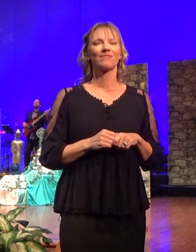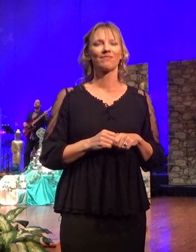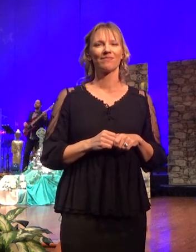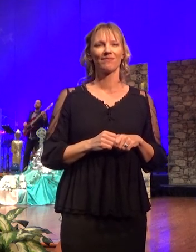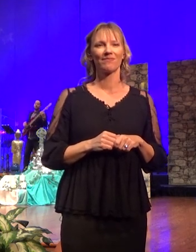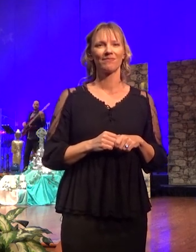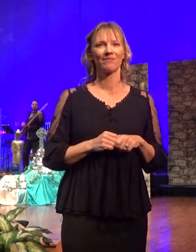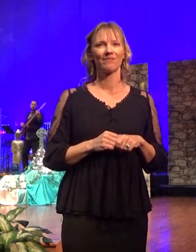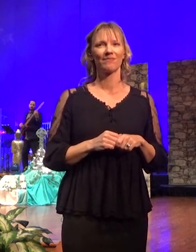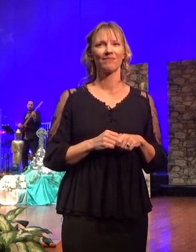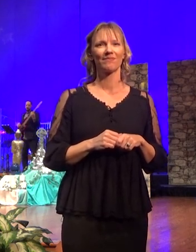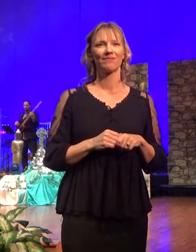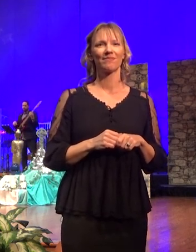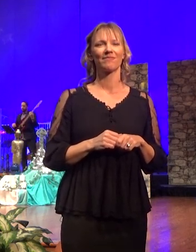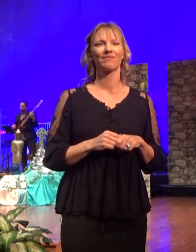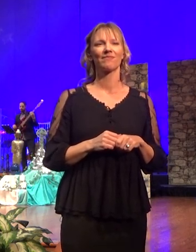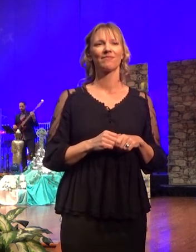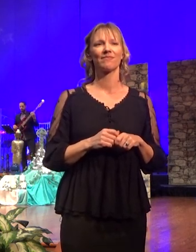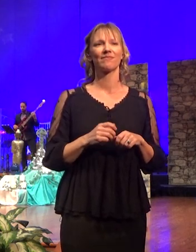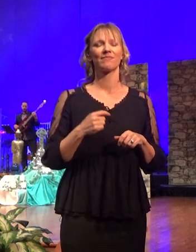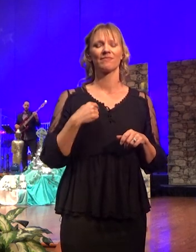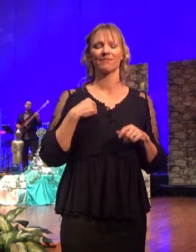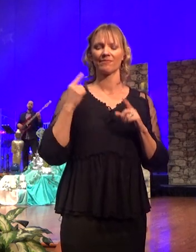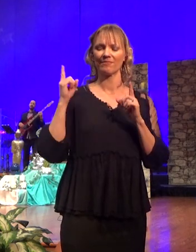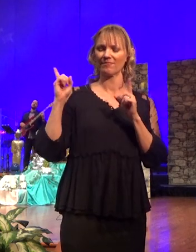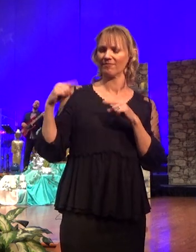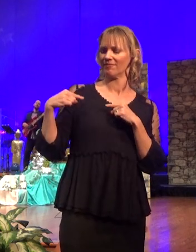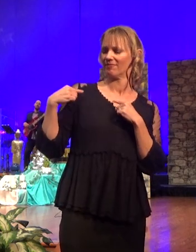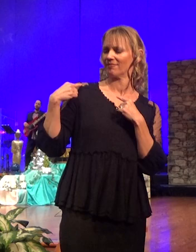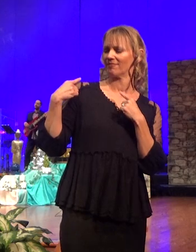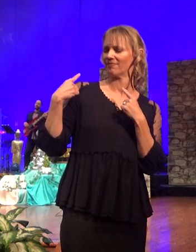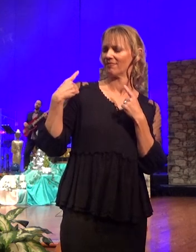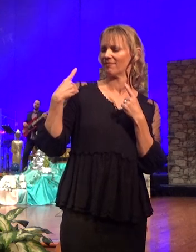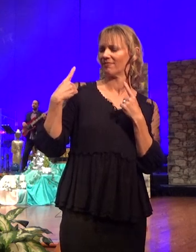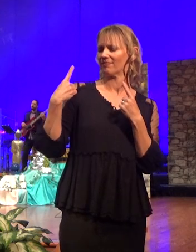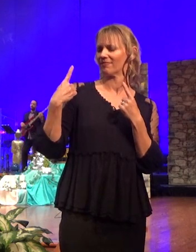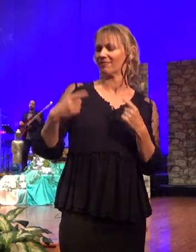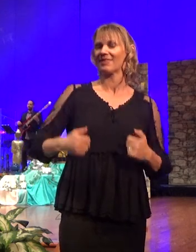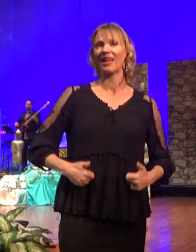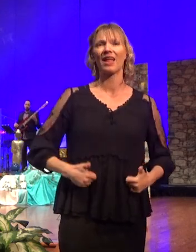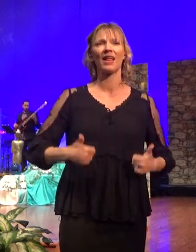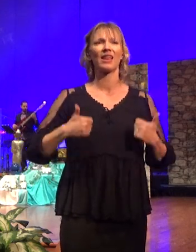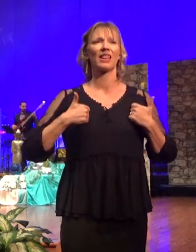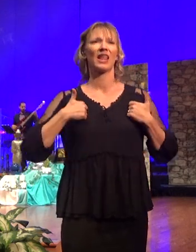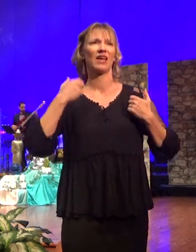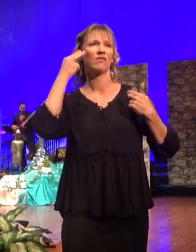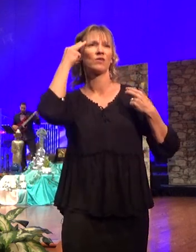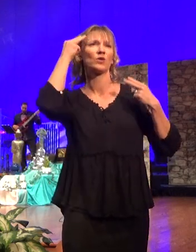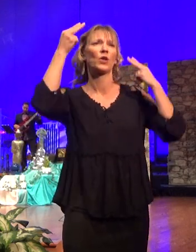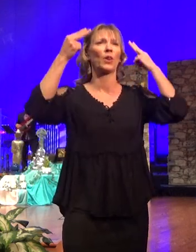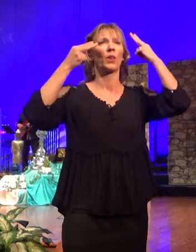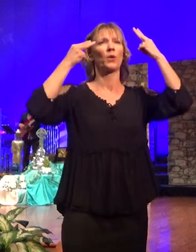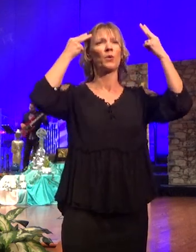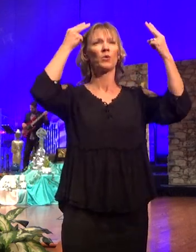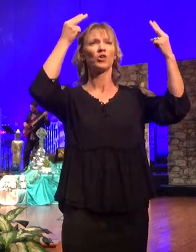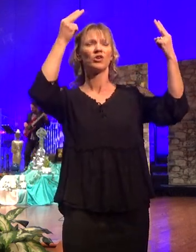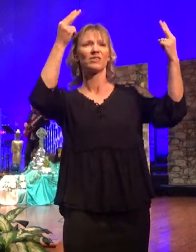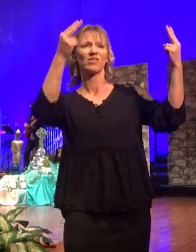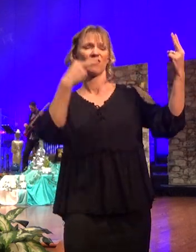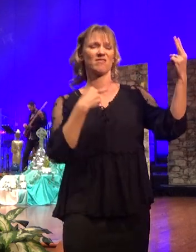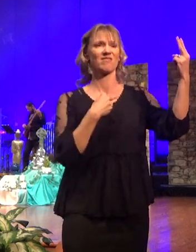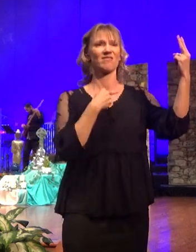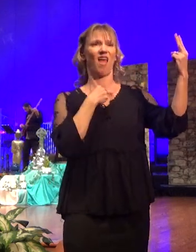I've always lived in delusion, trapped in illusion